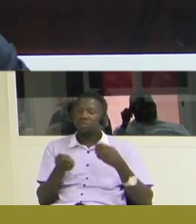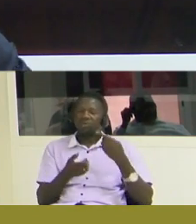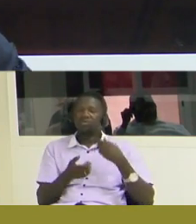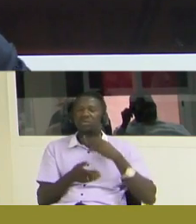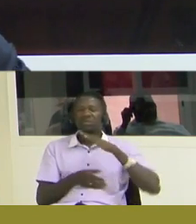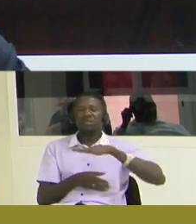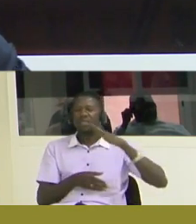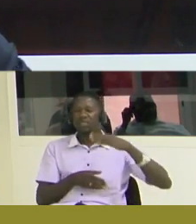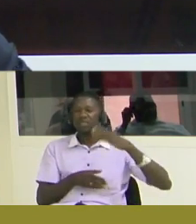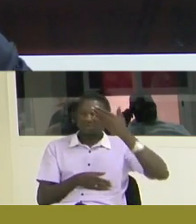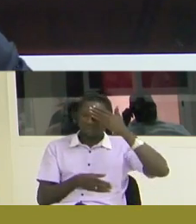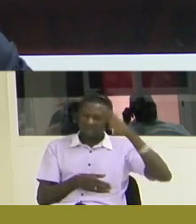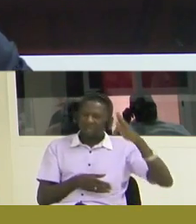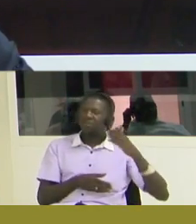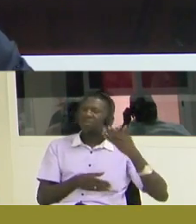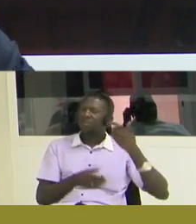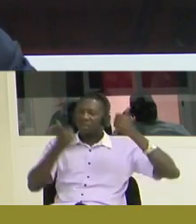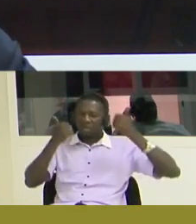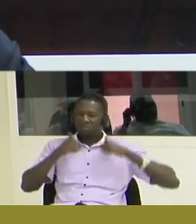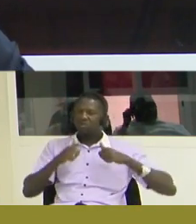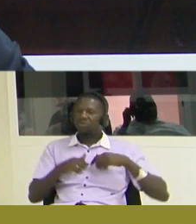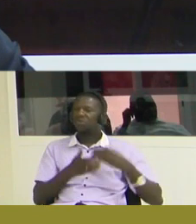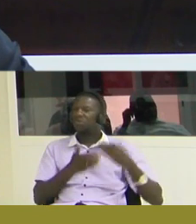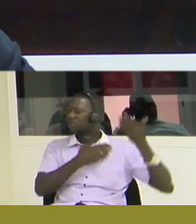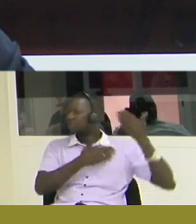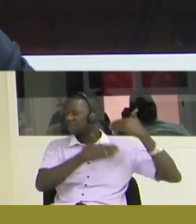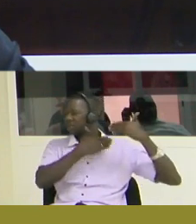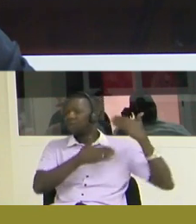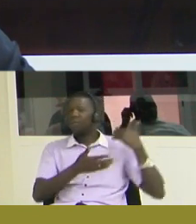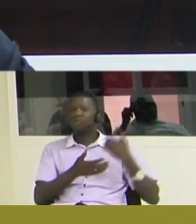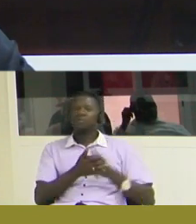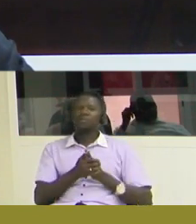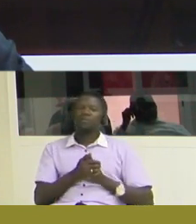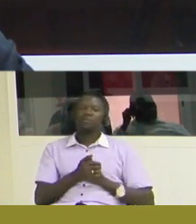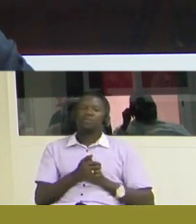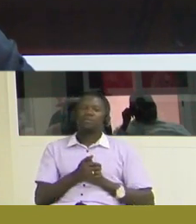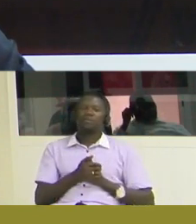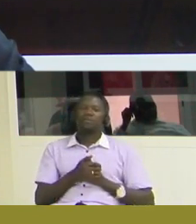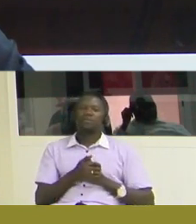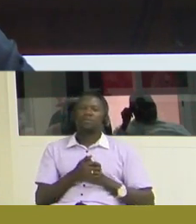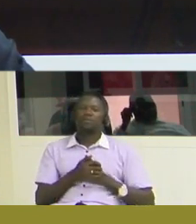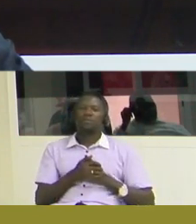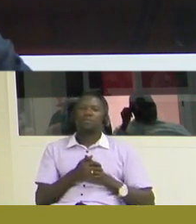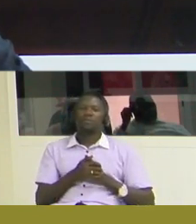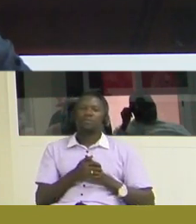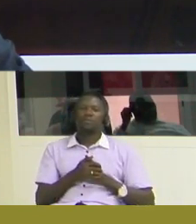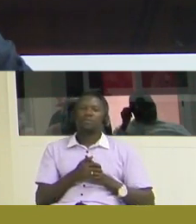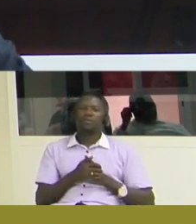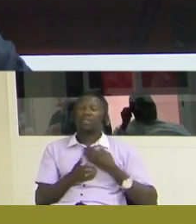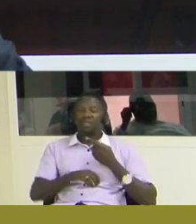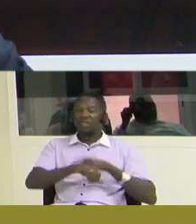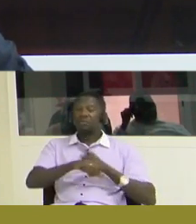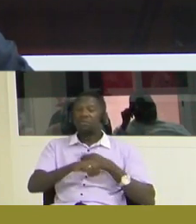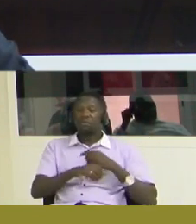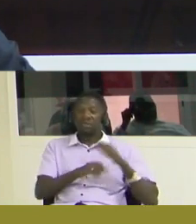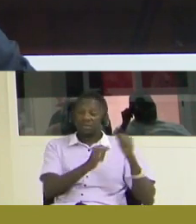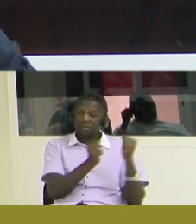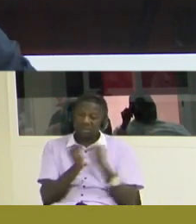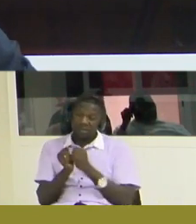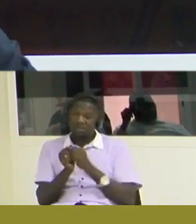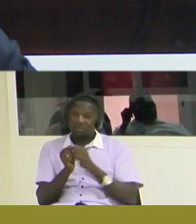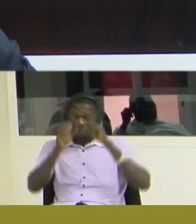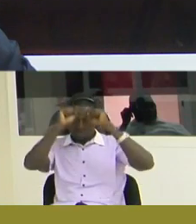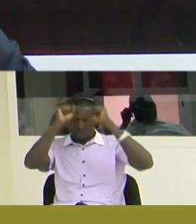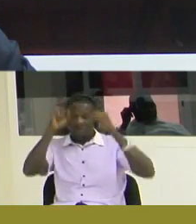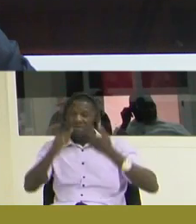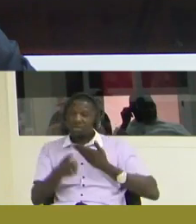childishness which happened to Ross what two men and two women Secunda tala 25 years the time we were taking the